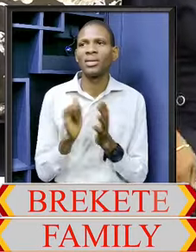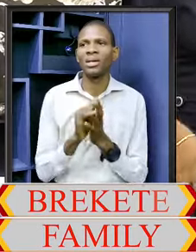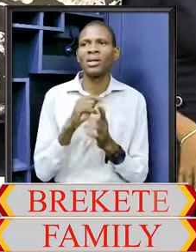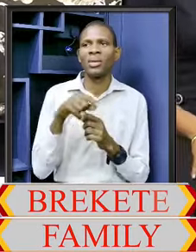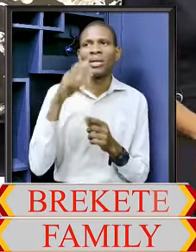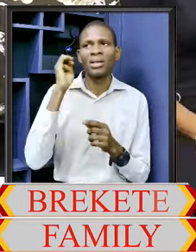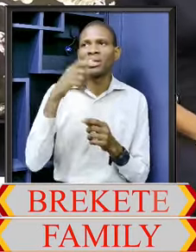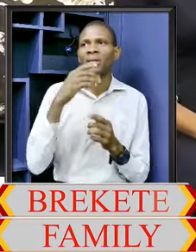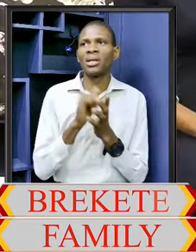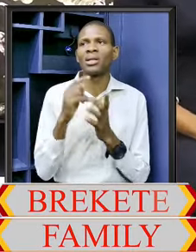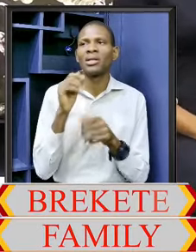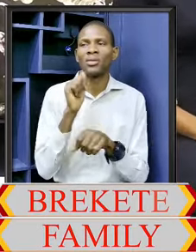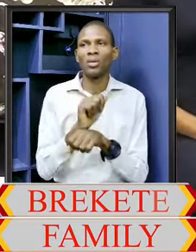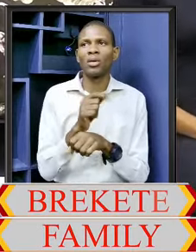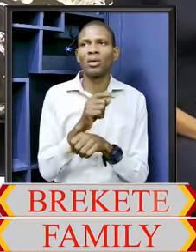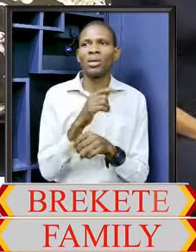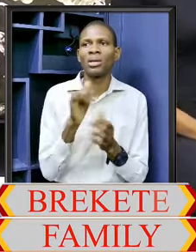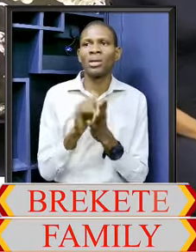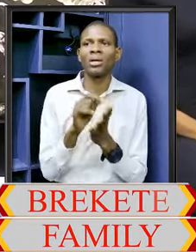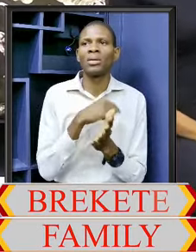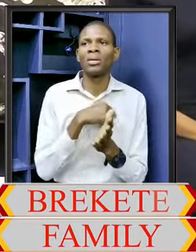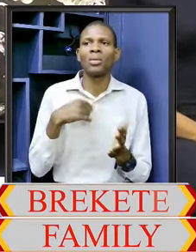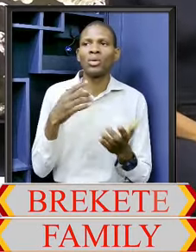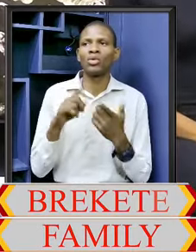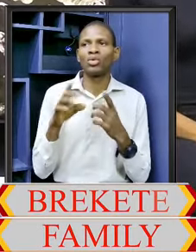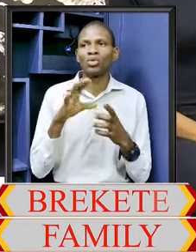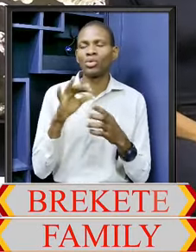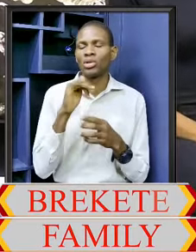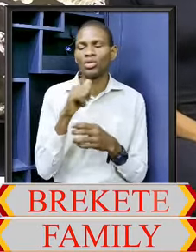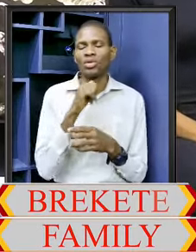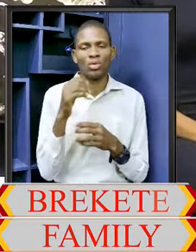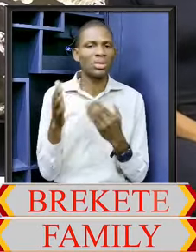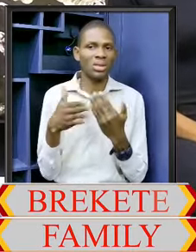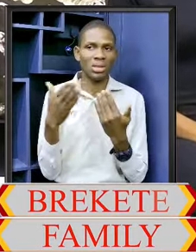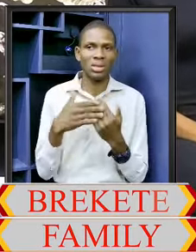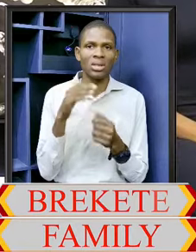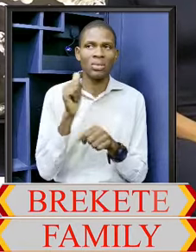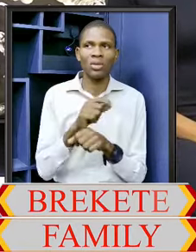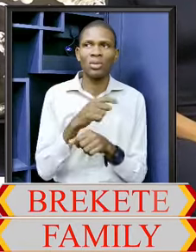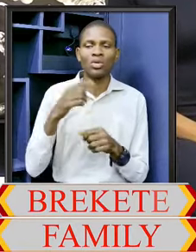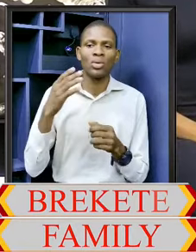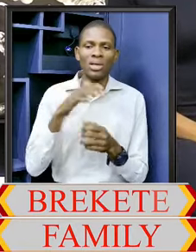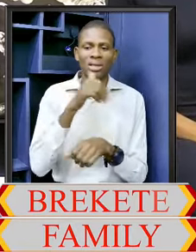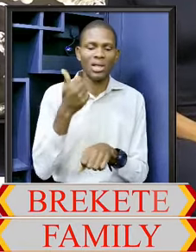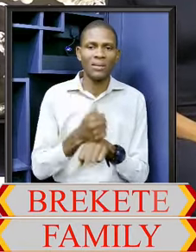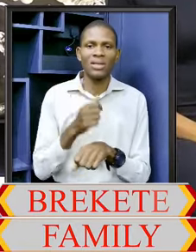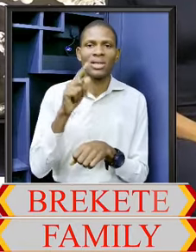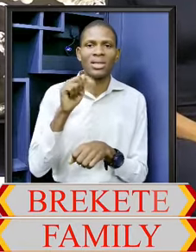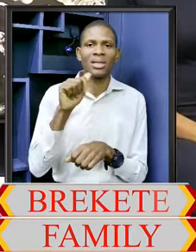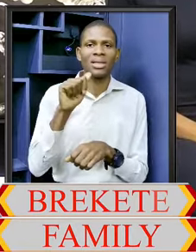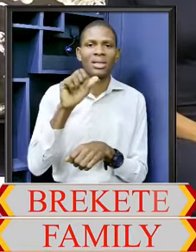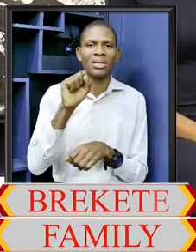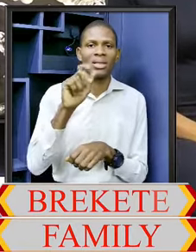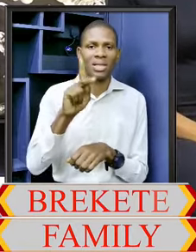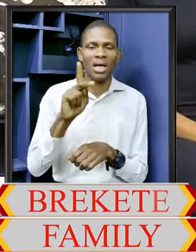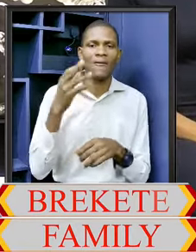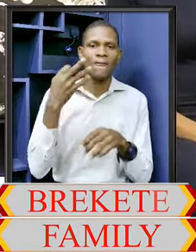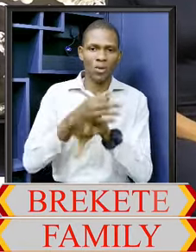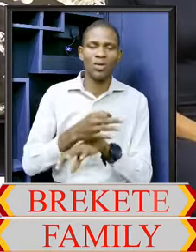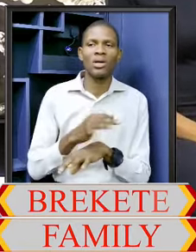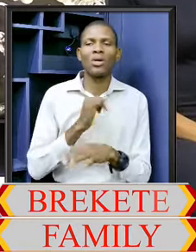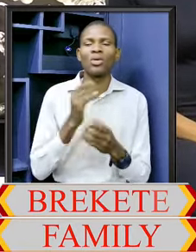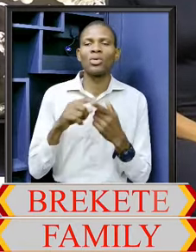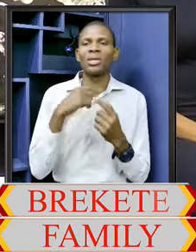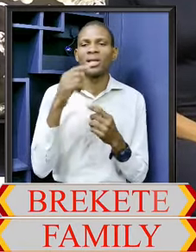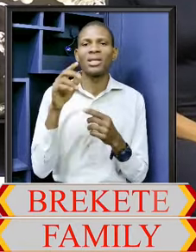say, this work we want to do, no be my. Say make we set up tax force. I want